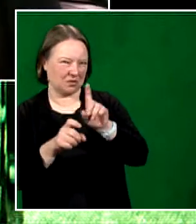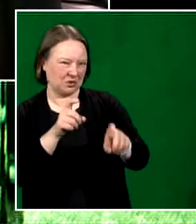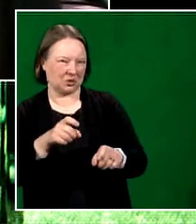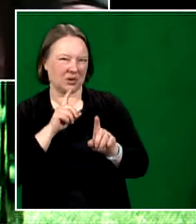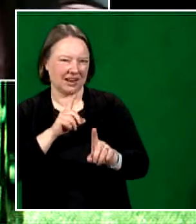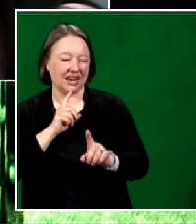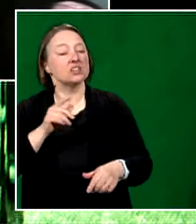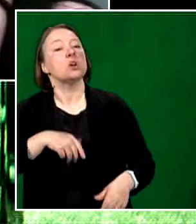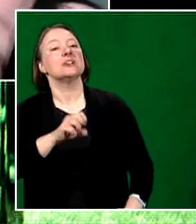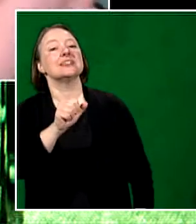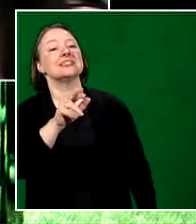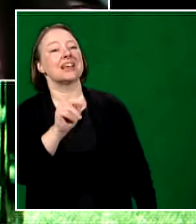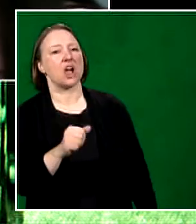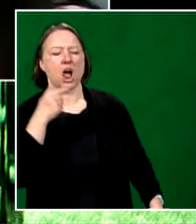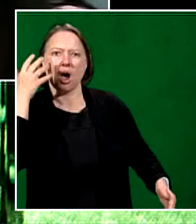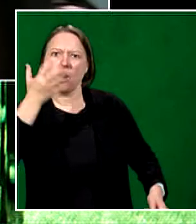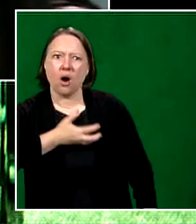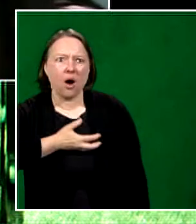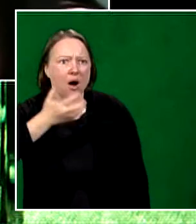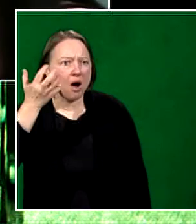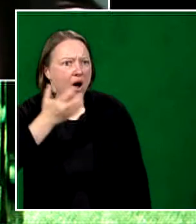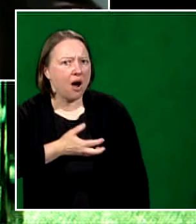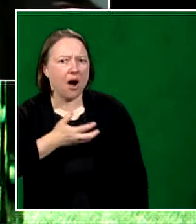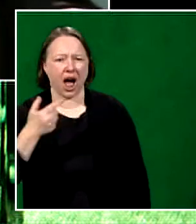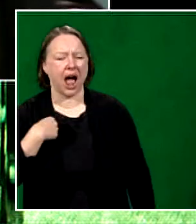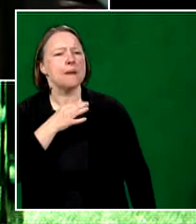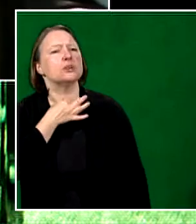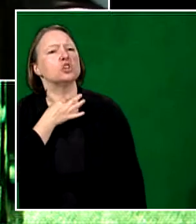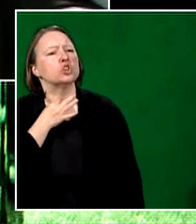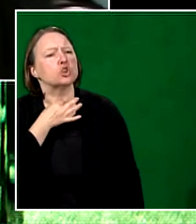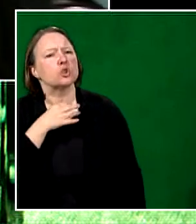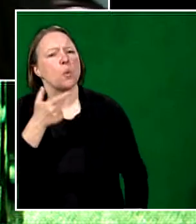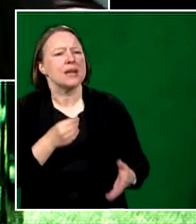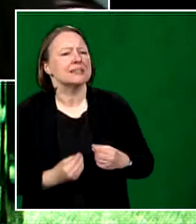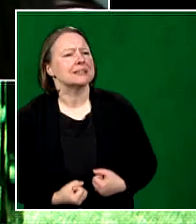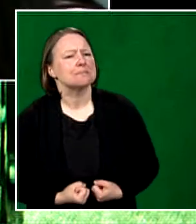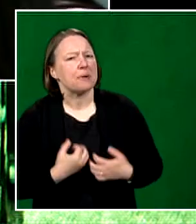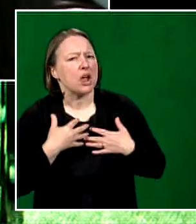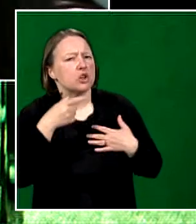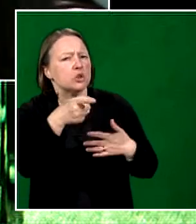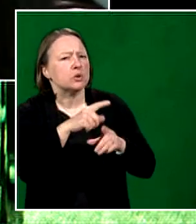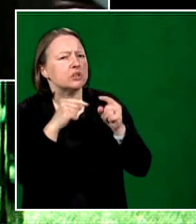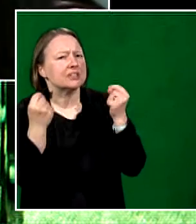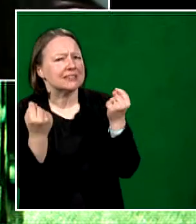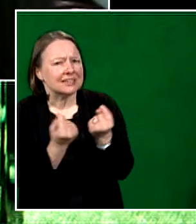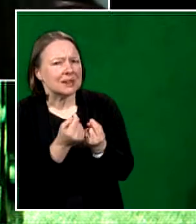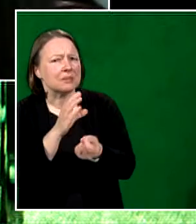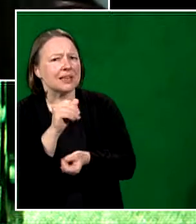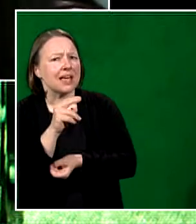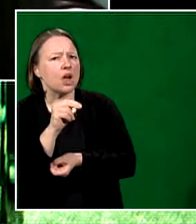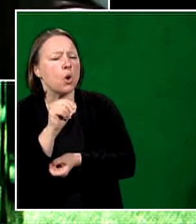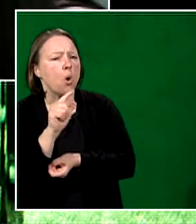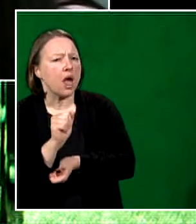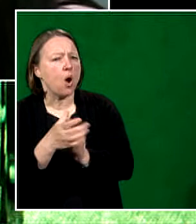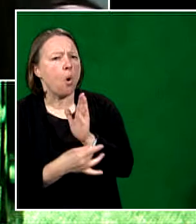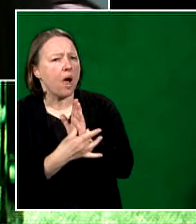So Sarah, incredible. That was phenomenal. I'm curious, what inspired you and your team in the canola oil